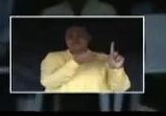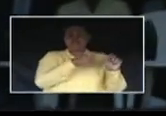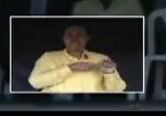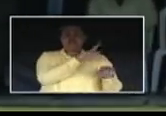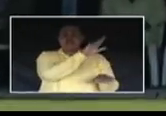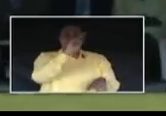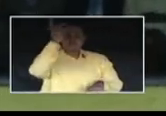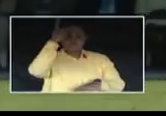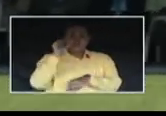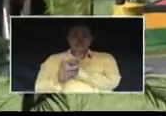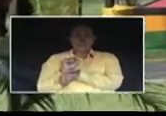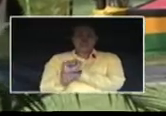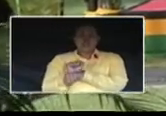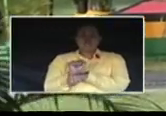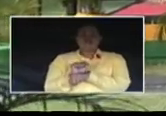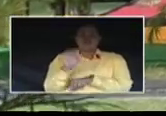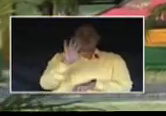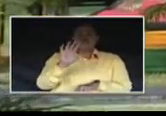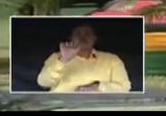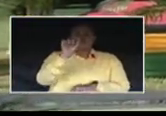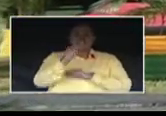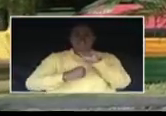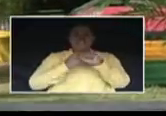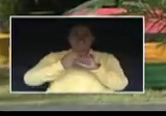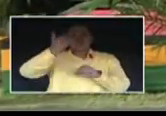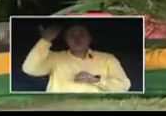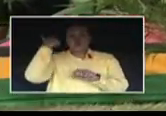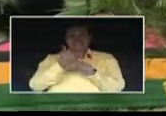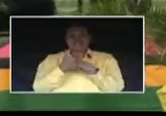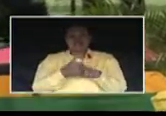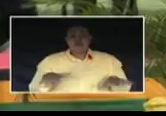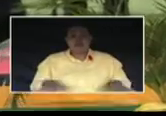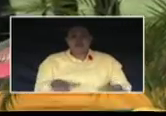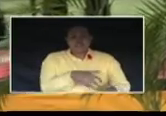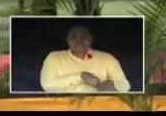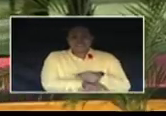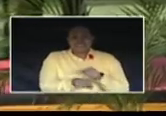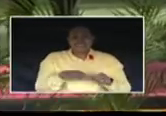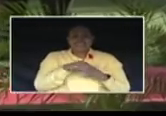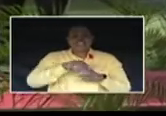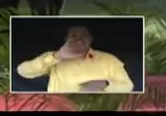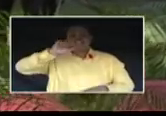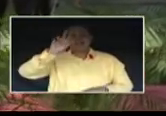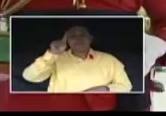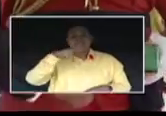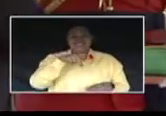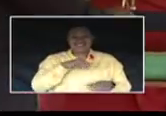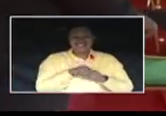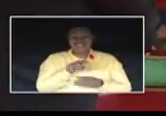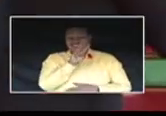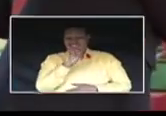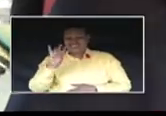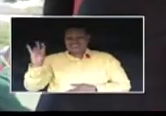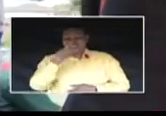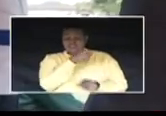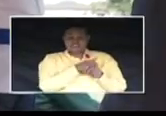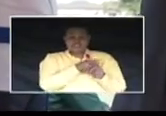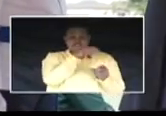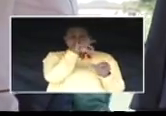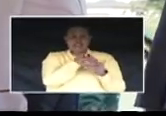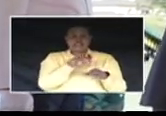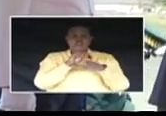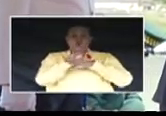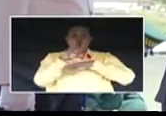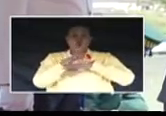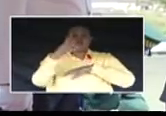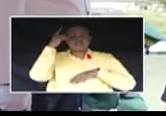his political career about 20 years ago as an active member of the Jamaica Labour Party. In 2007, he was elected councillor for